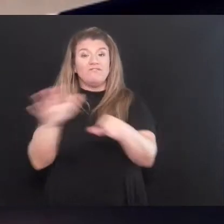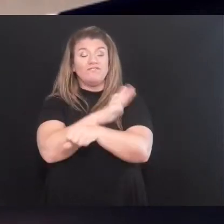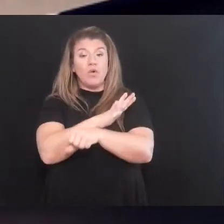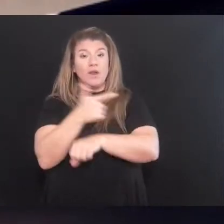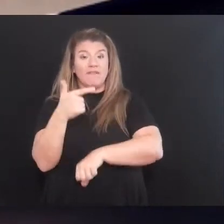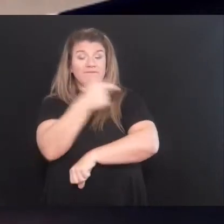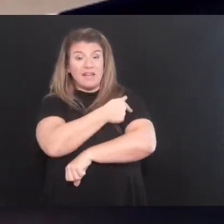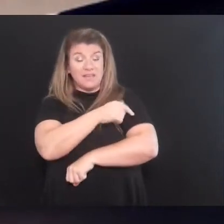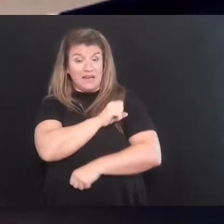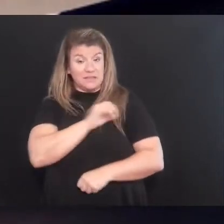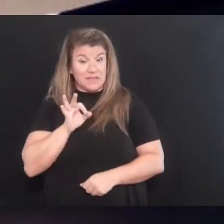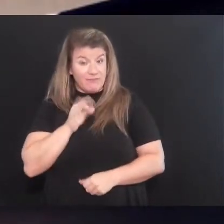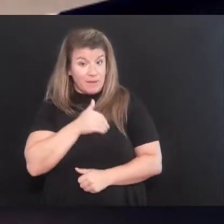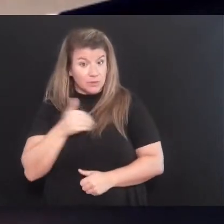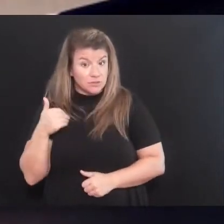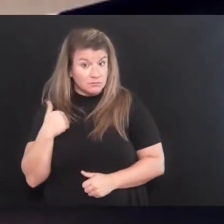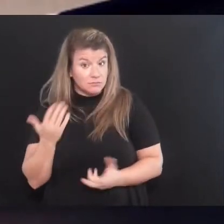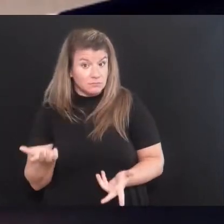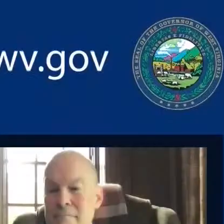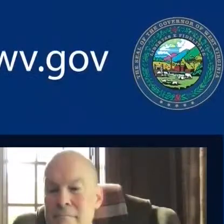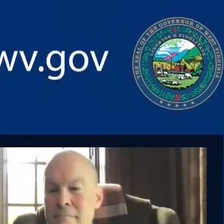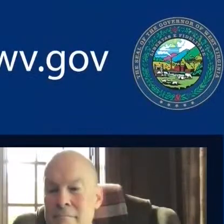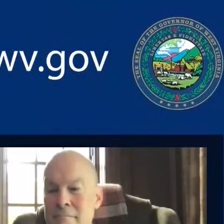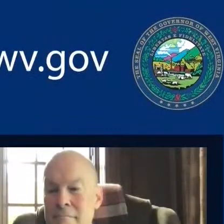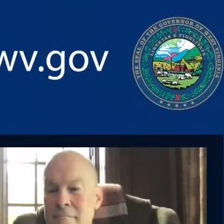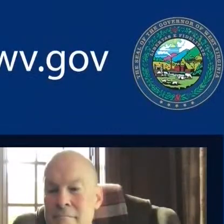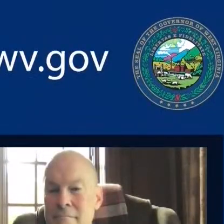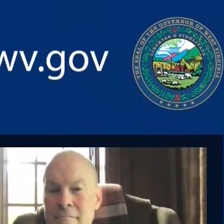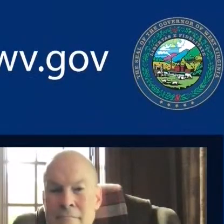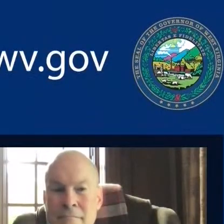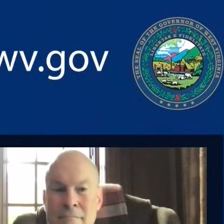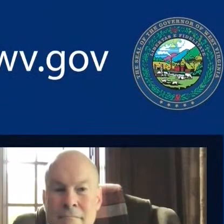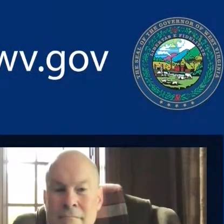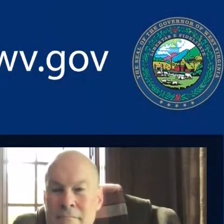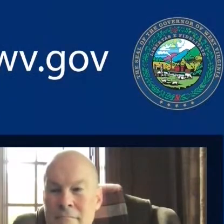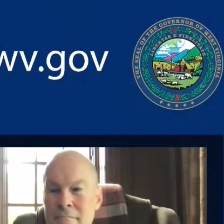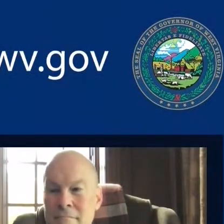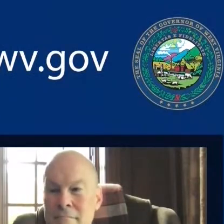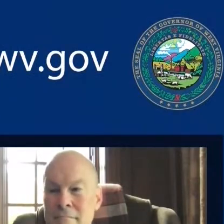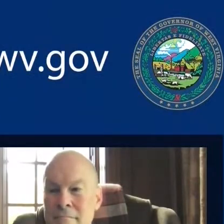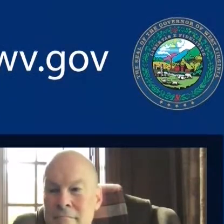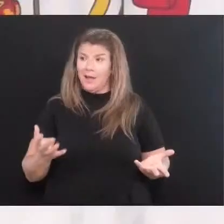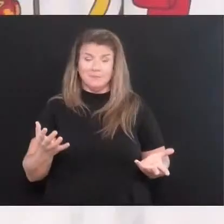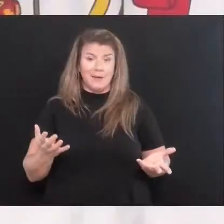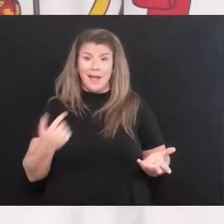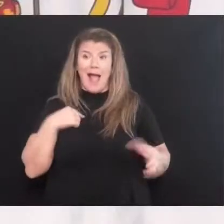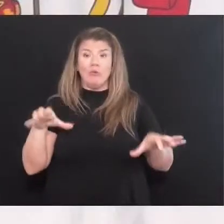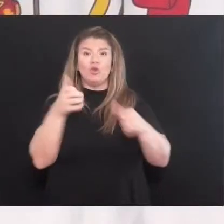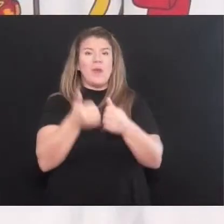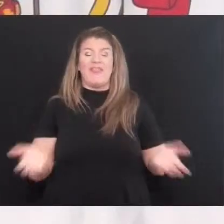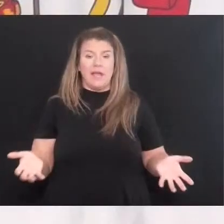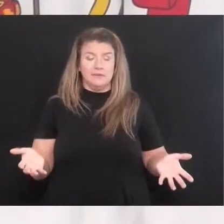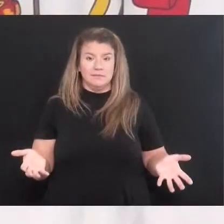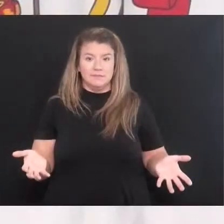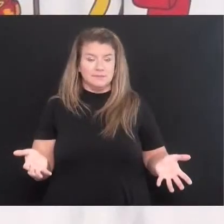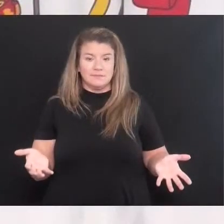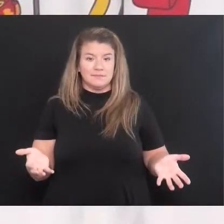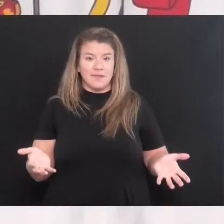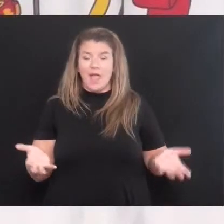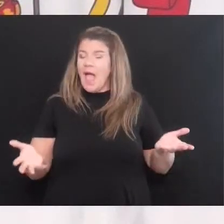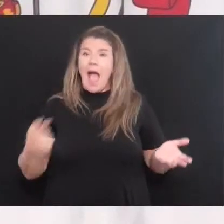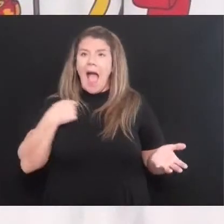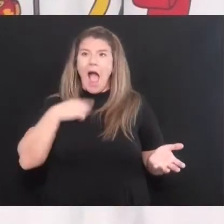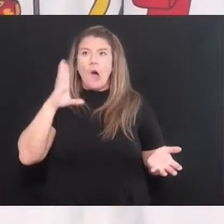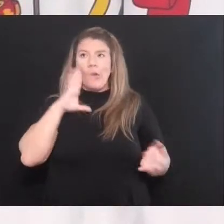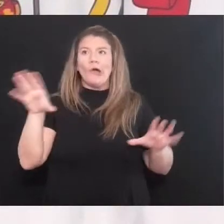staff members? Thank you. I sure would. I mean, for crying out loud, I'd do anything. I'd